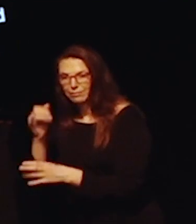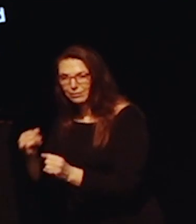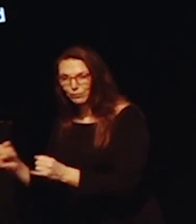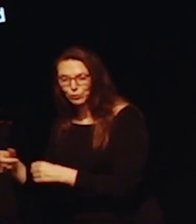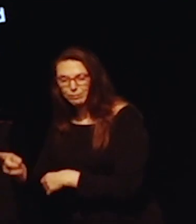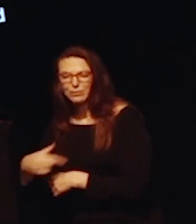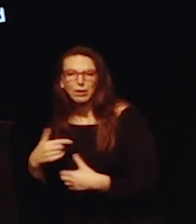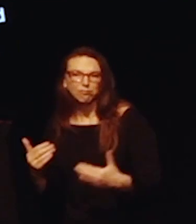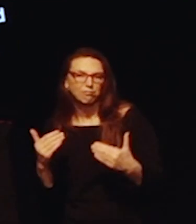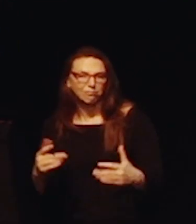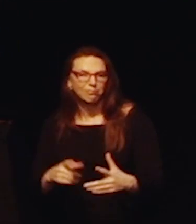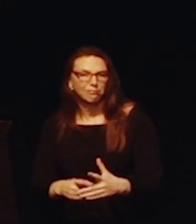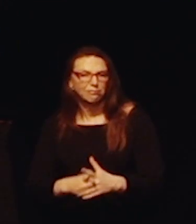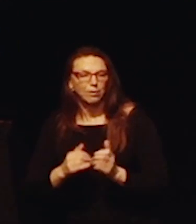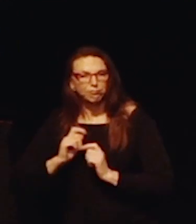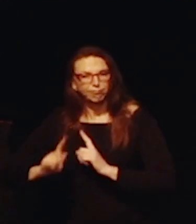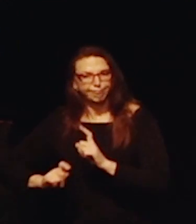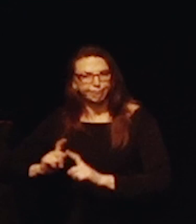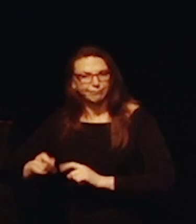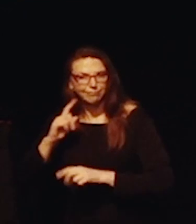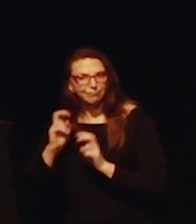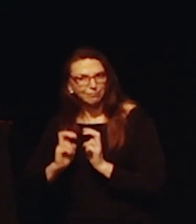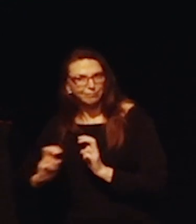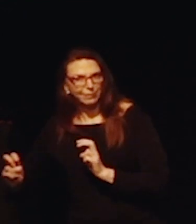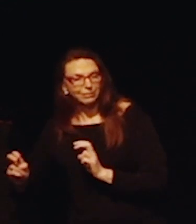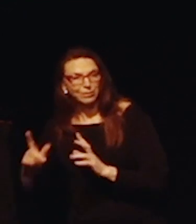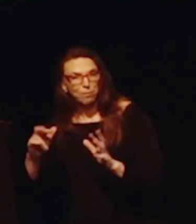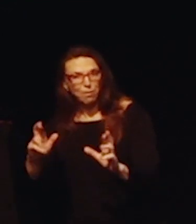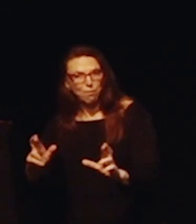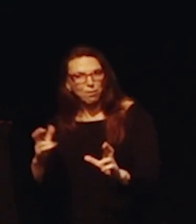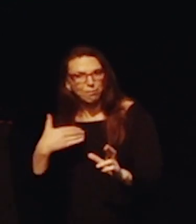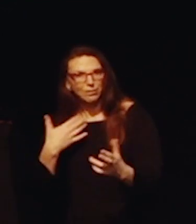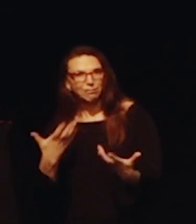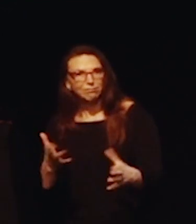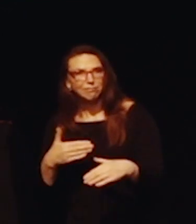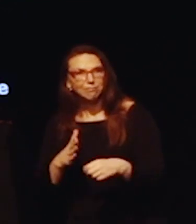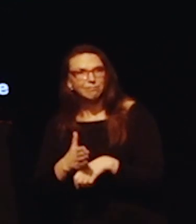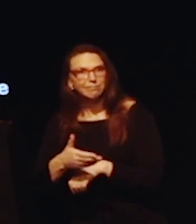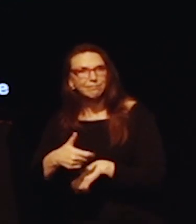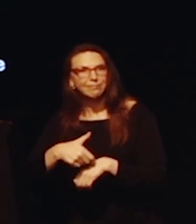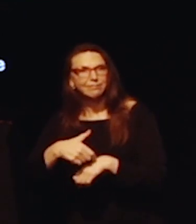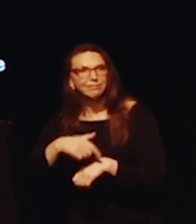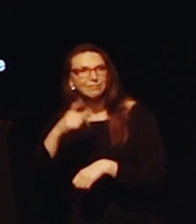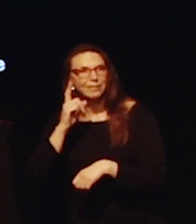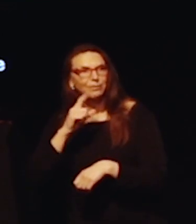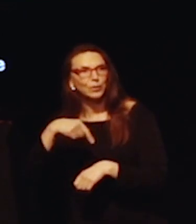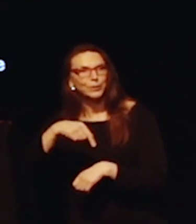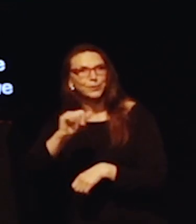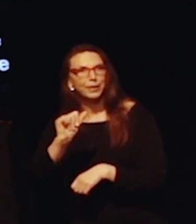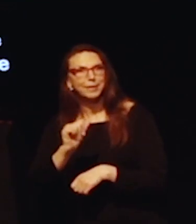So I'm going to go ahead and start with some questions for the panelists, and we hope we have a little time left for some Q&A.